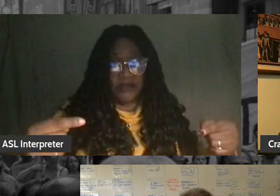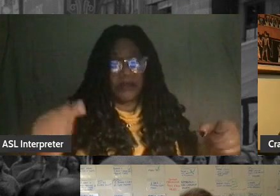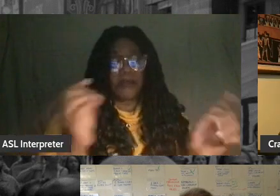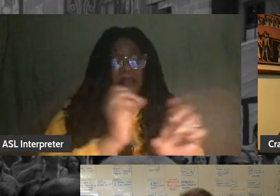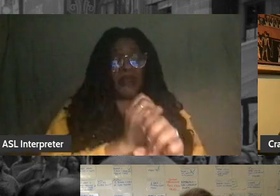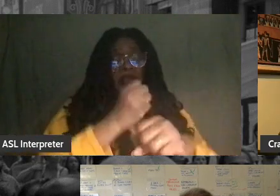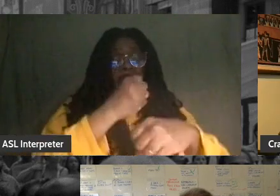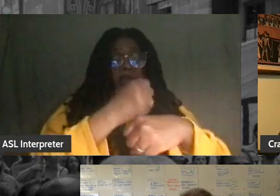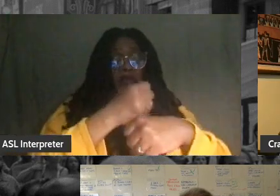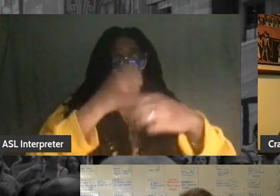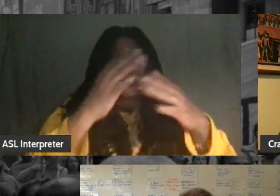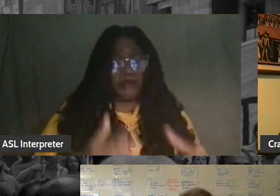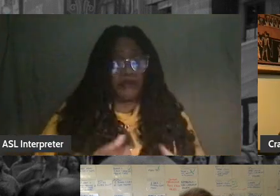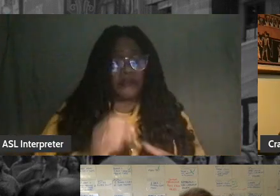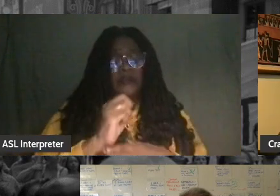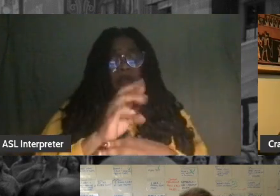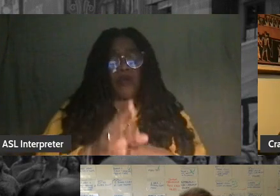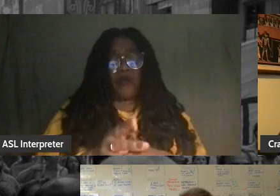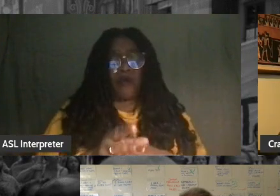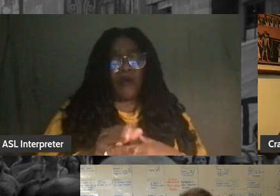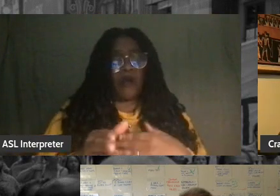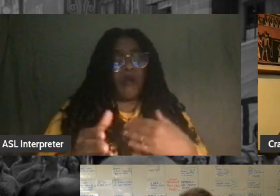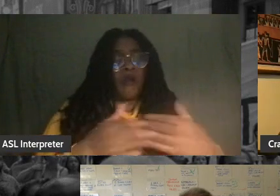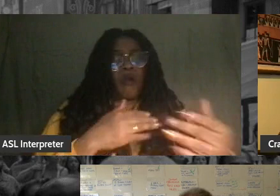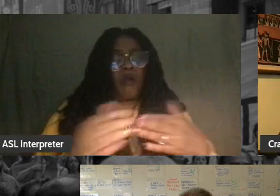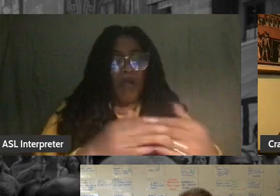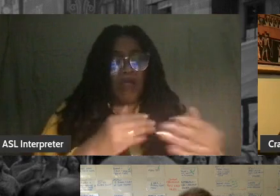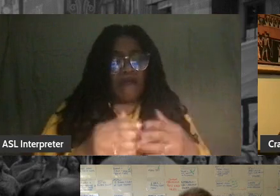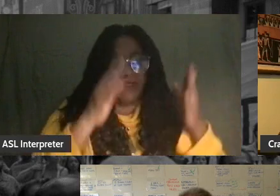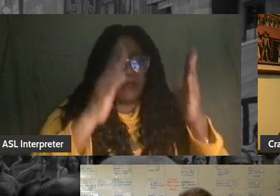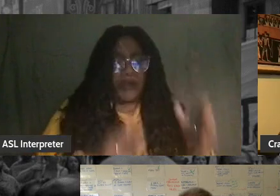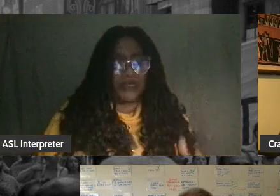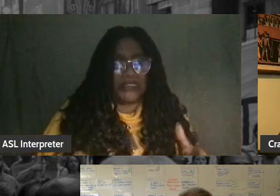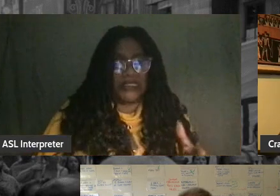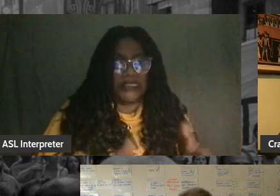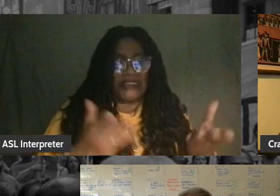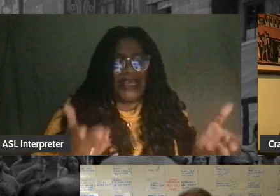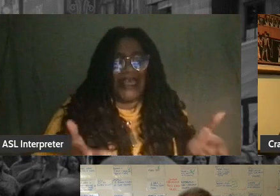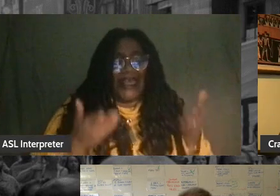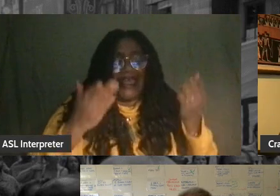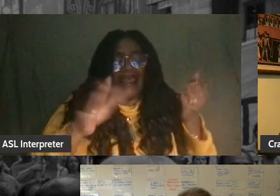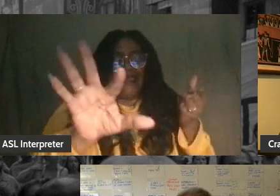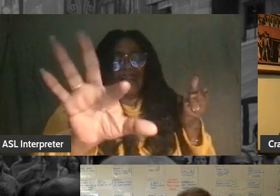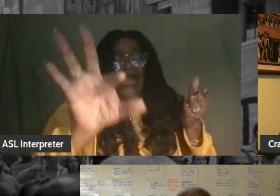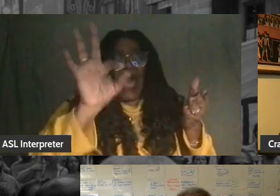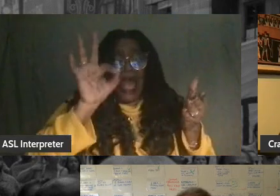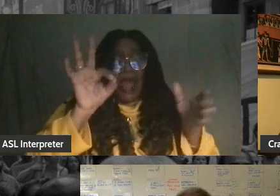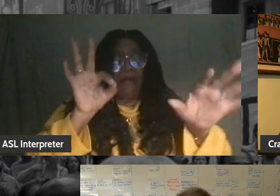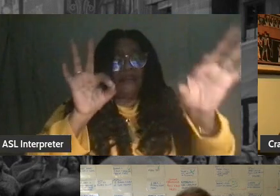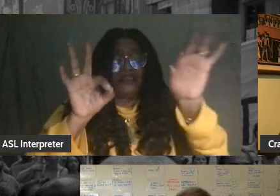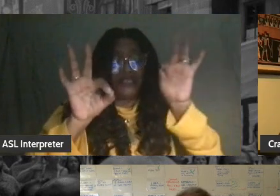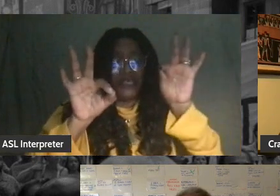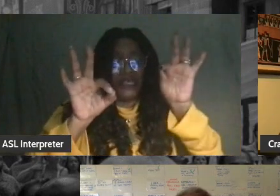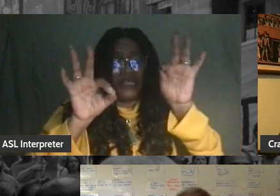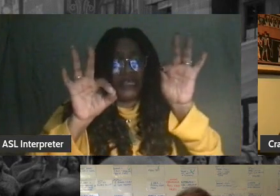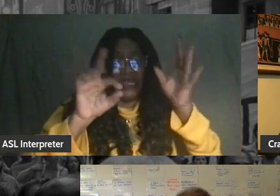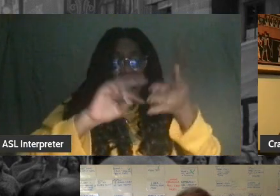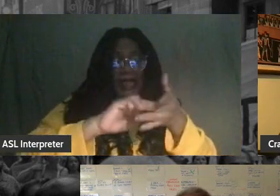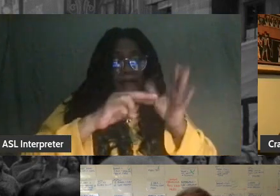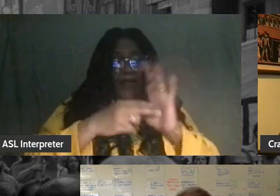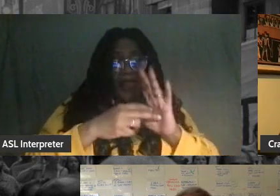producer or whoever the entity is actually optioning, in other words, buying the right